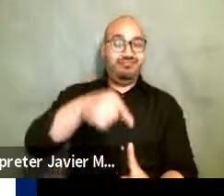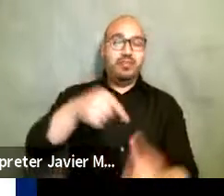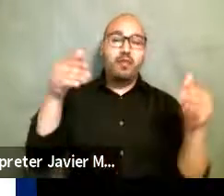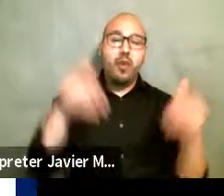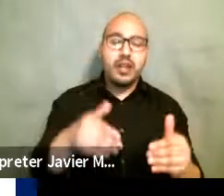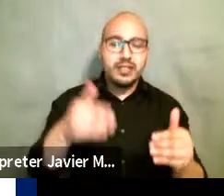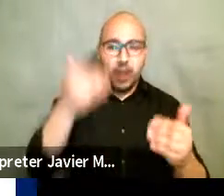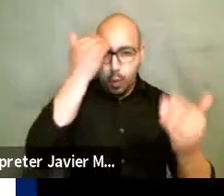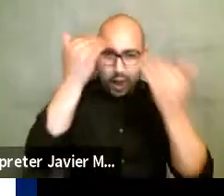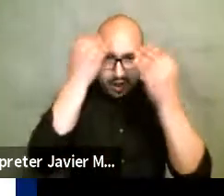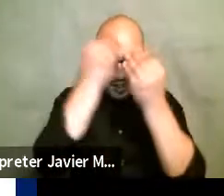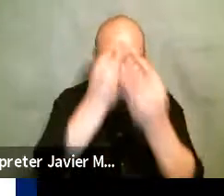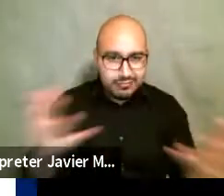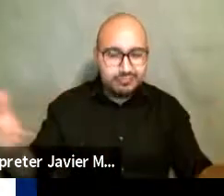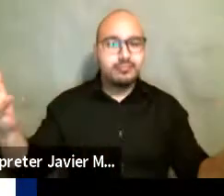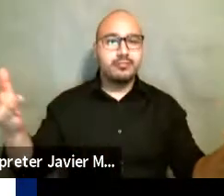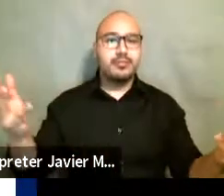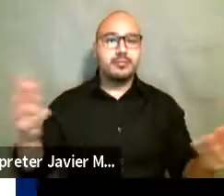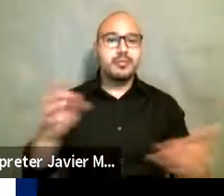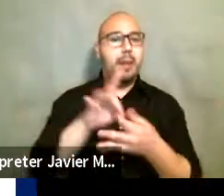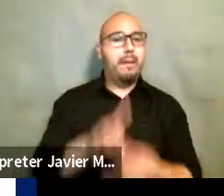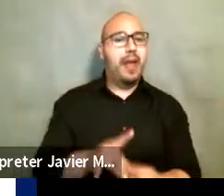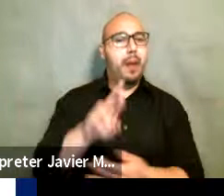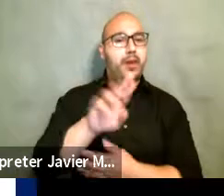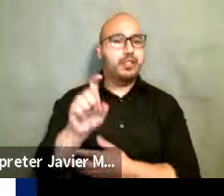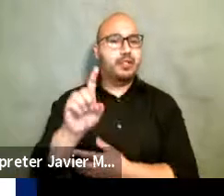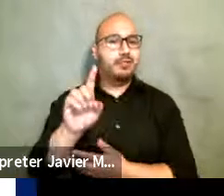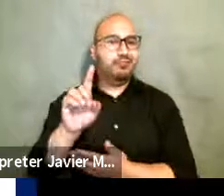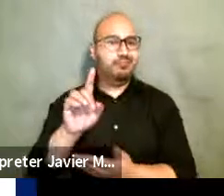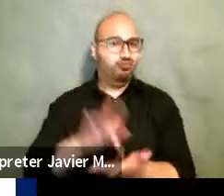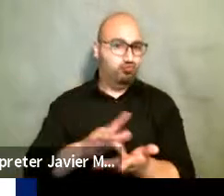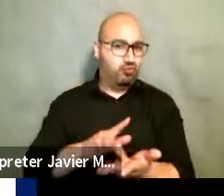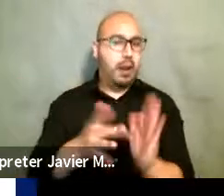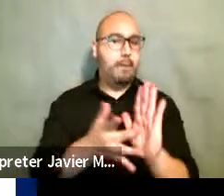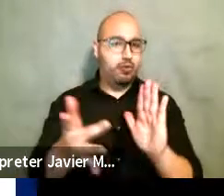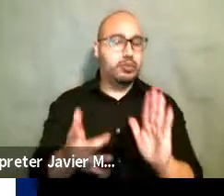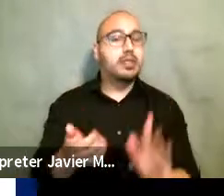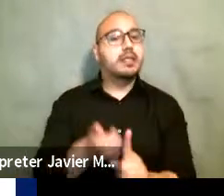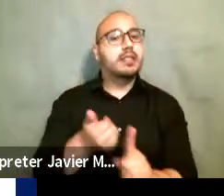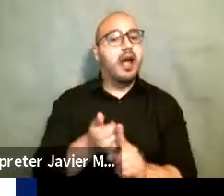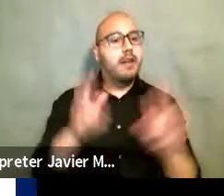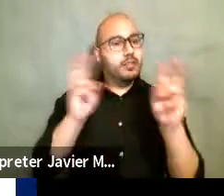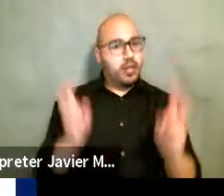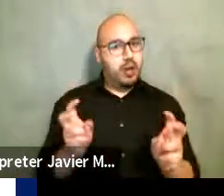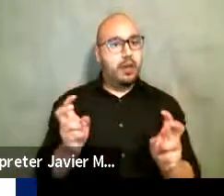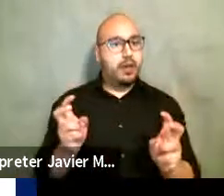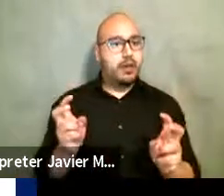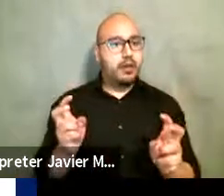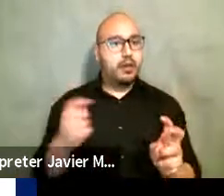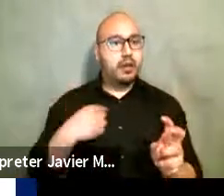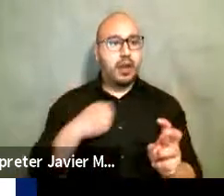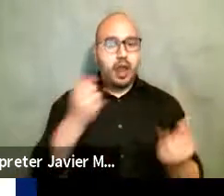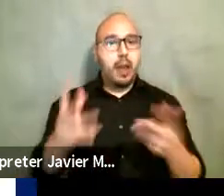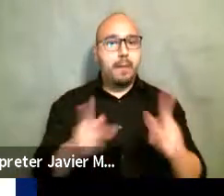the awareness, spread the knowledge about prescription drug abuse. It is a topic that a lot of people are not familiar